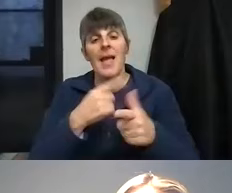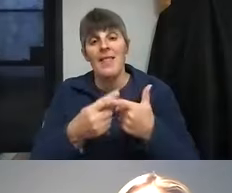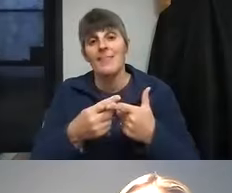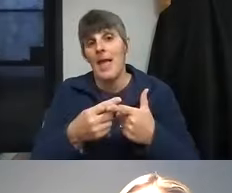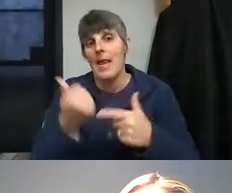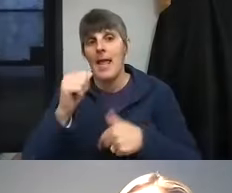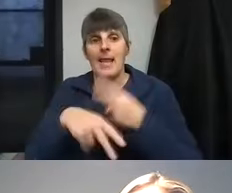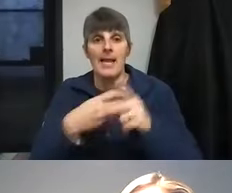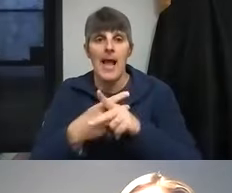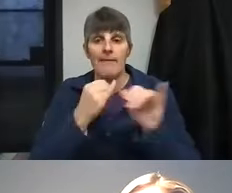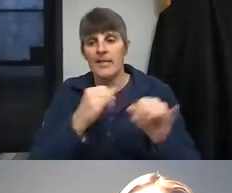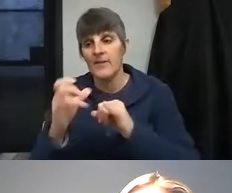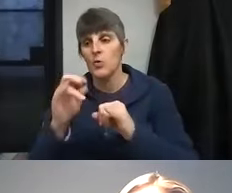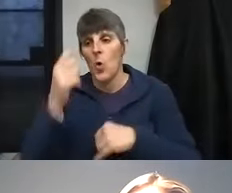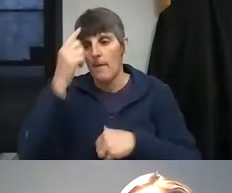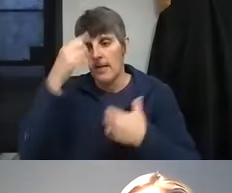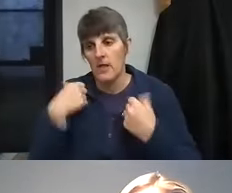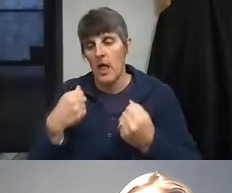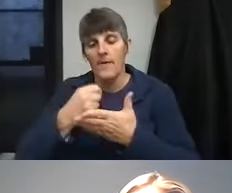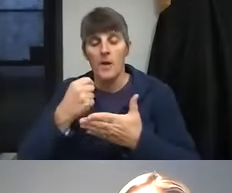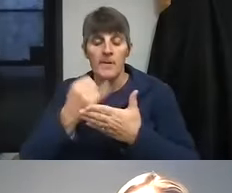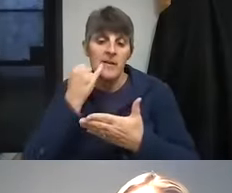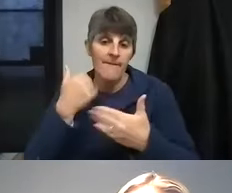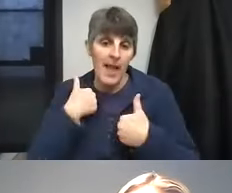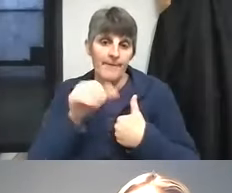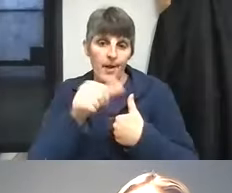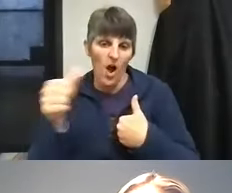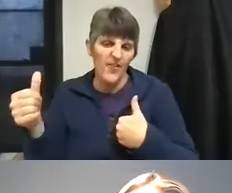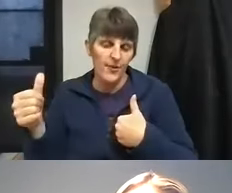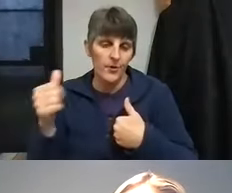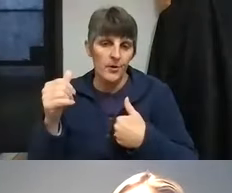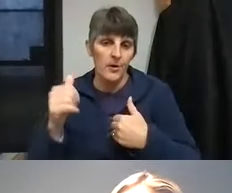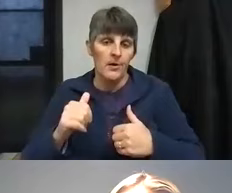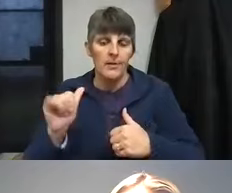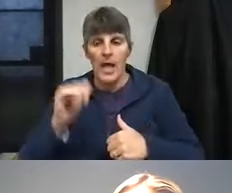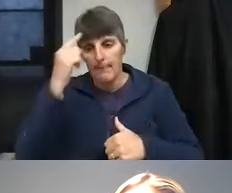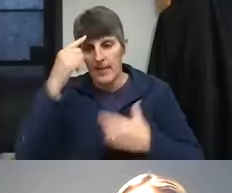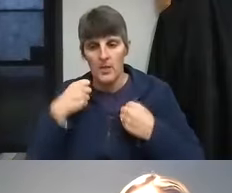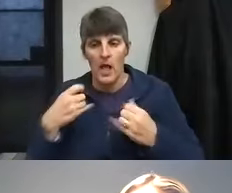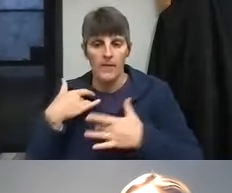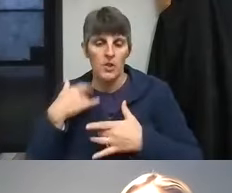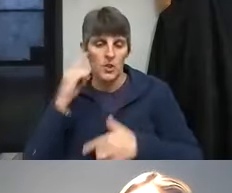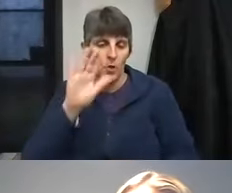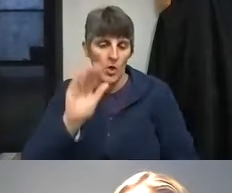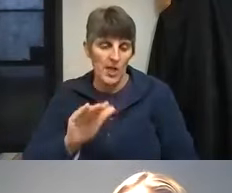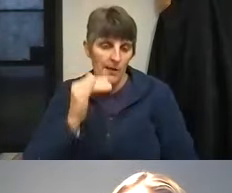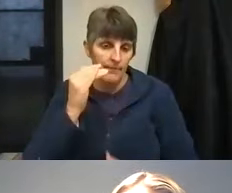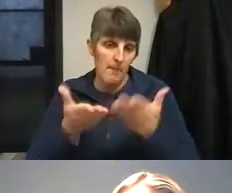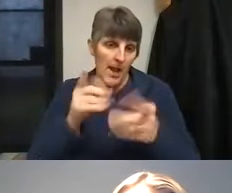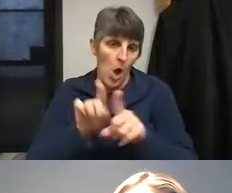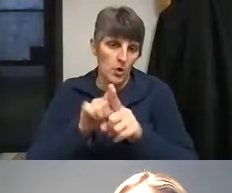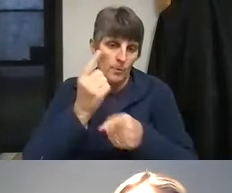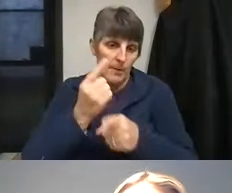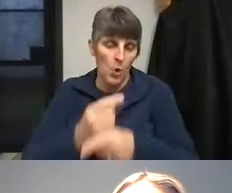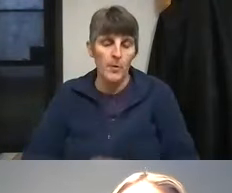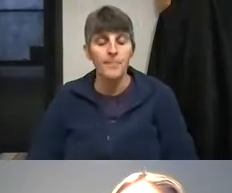any sort of like individual or mental health therapy, if you're having other like mental health concerns for your child, might also be